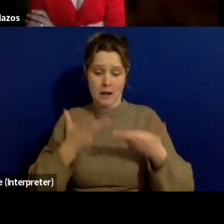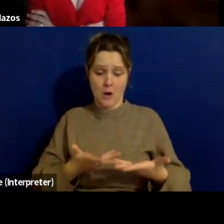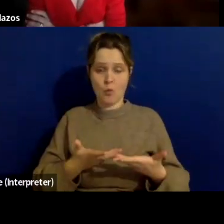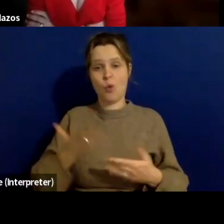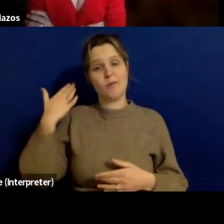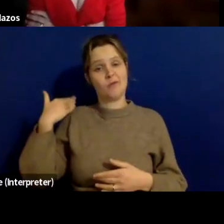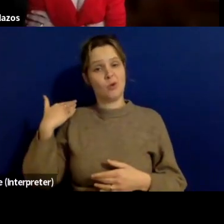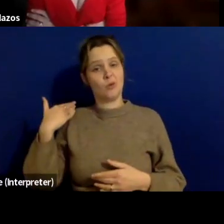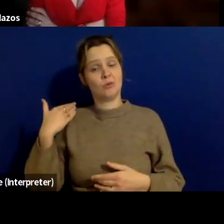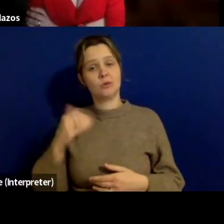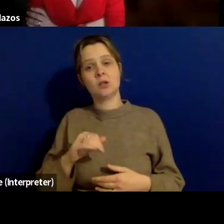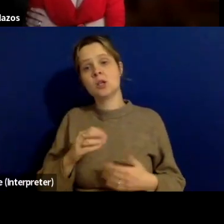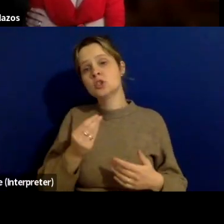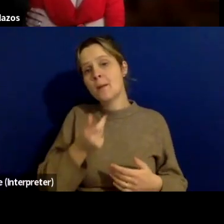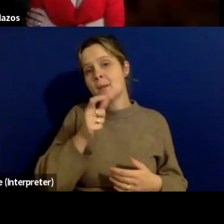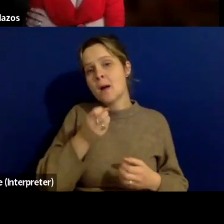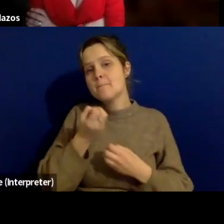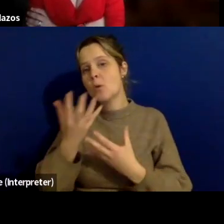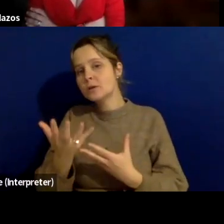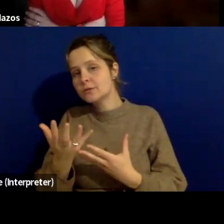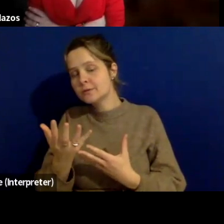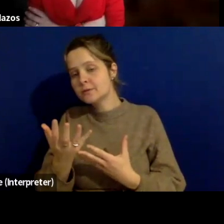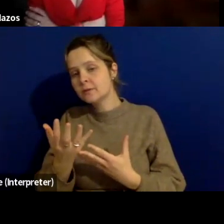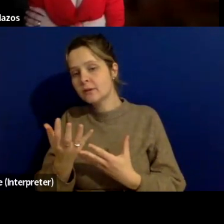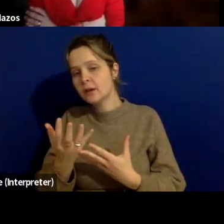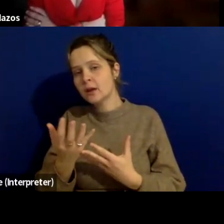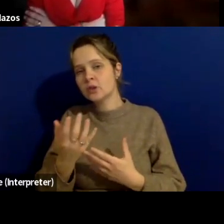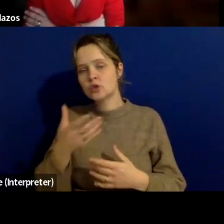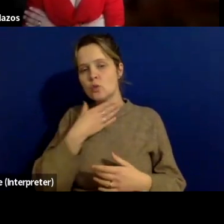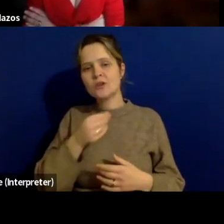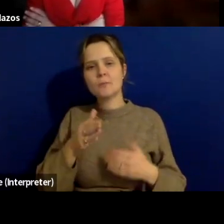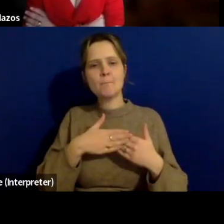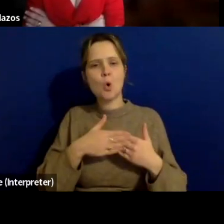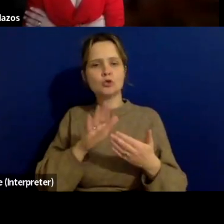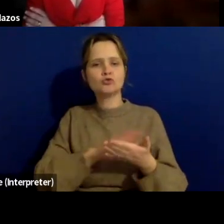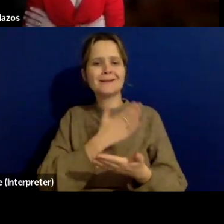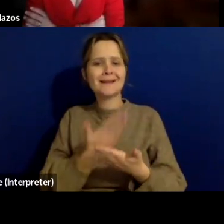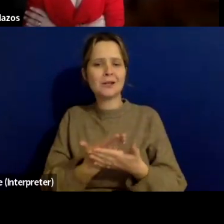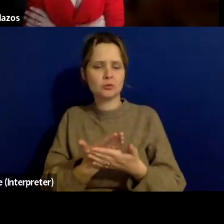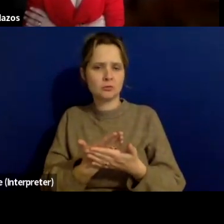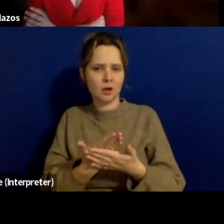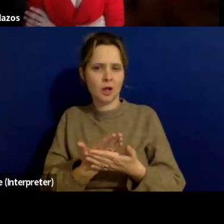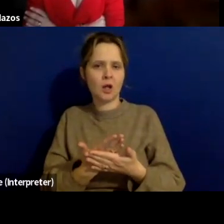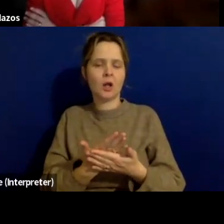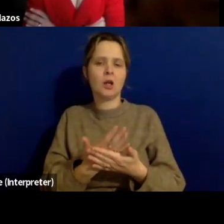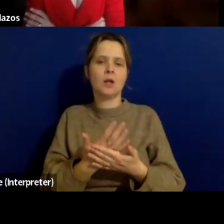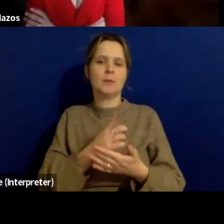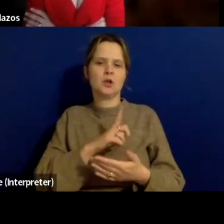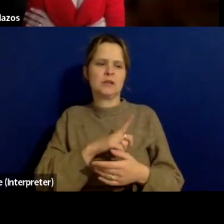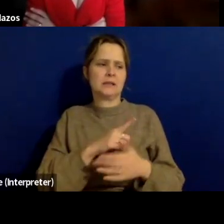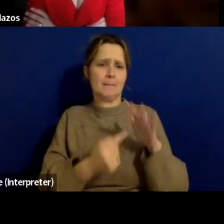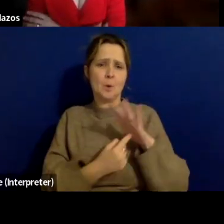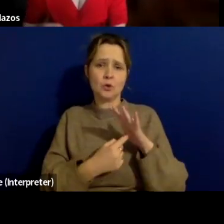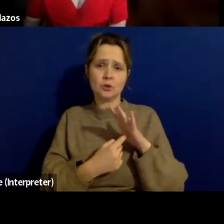times? Are there some poets you would love to see have more exposure in English that show the value of Greek poetry and literature and